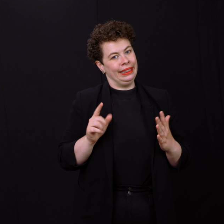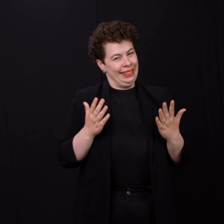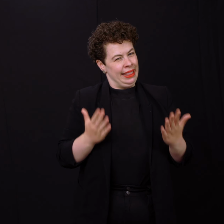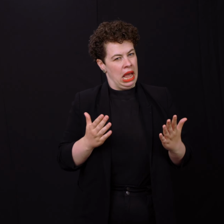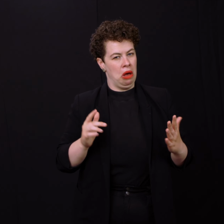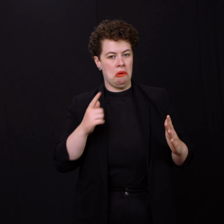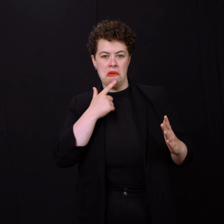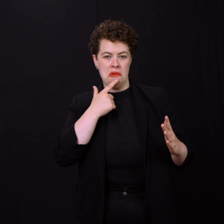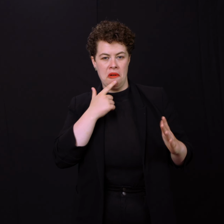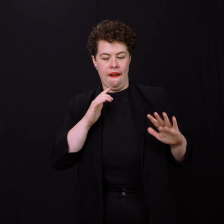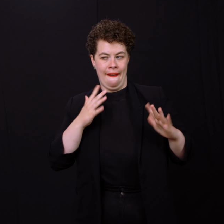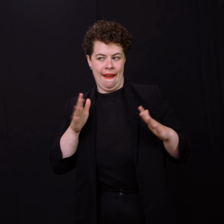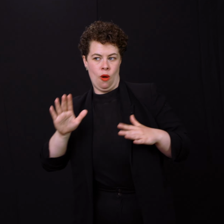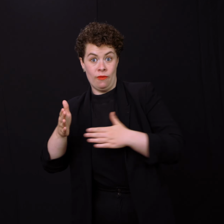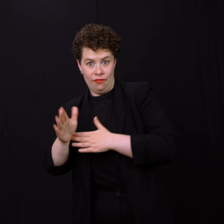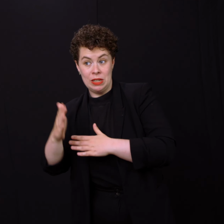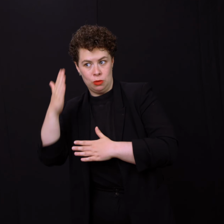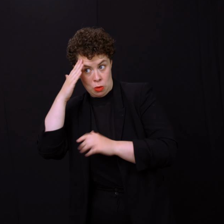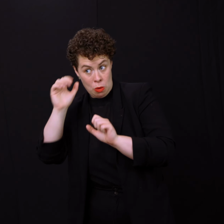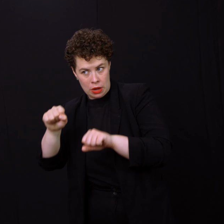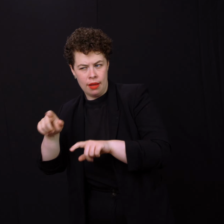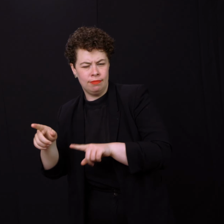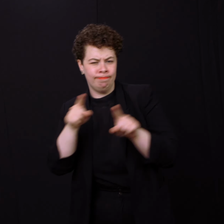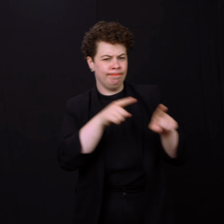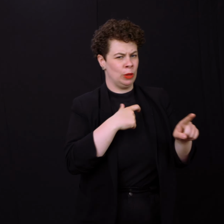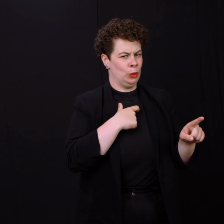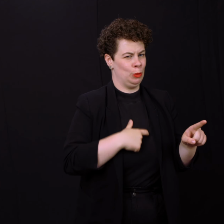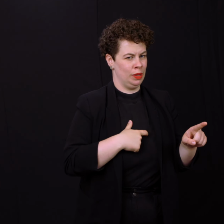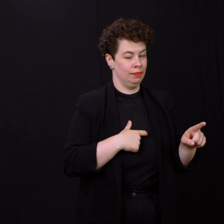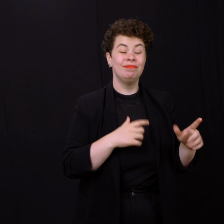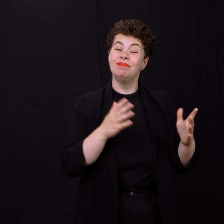work. The reason that viruses